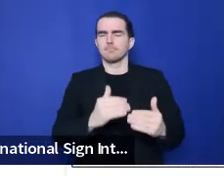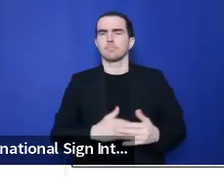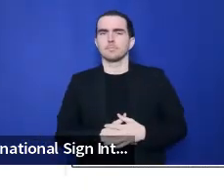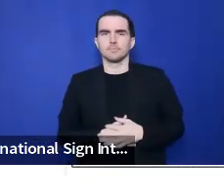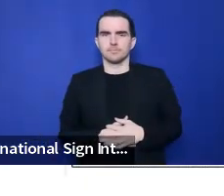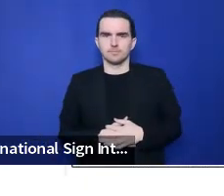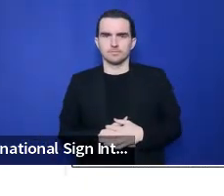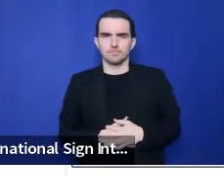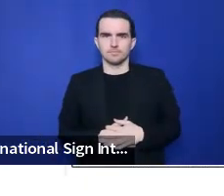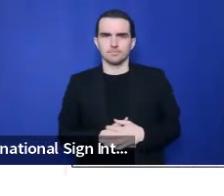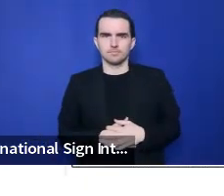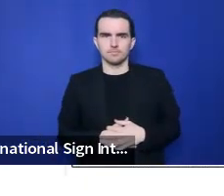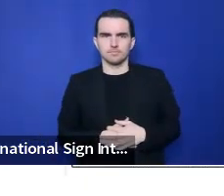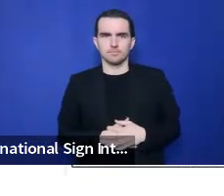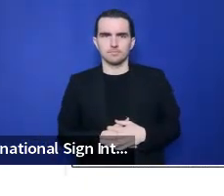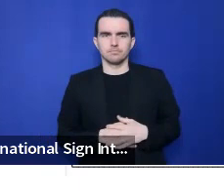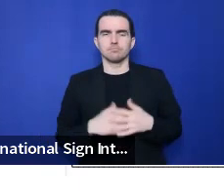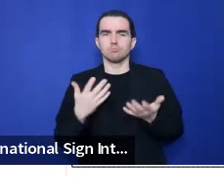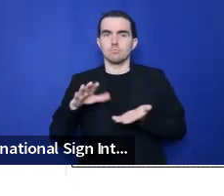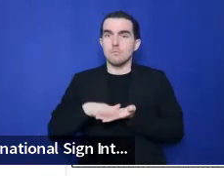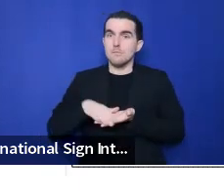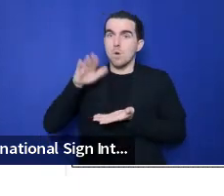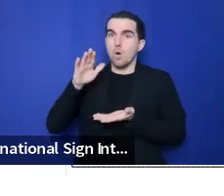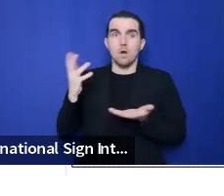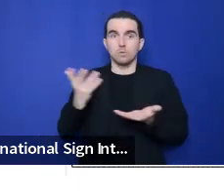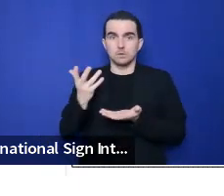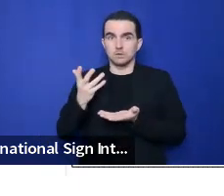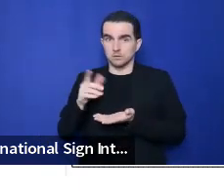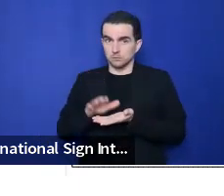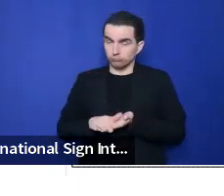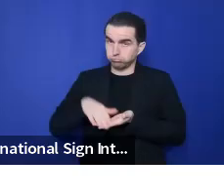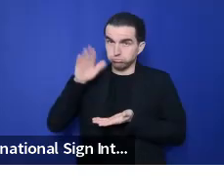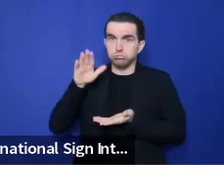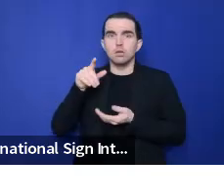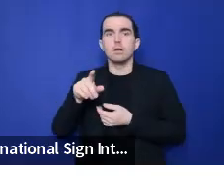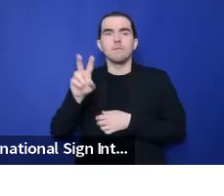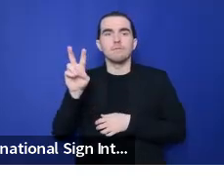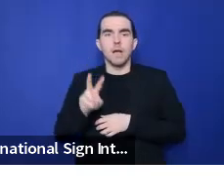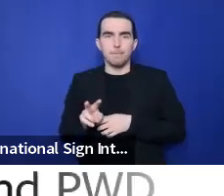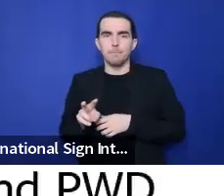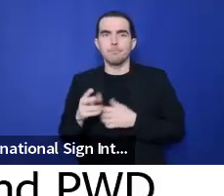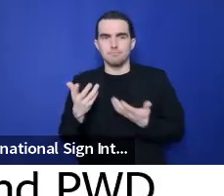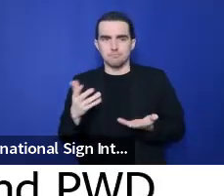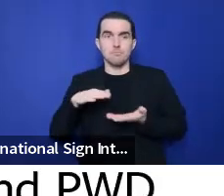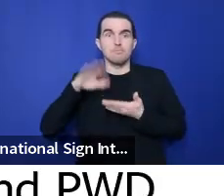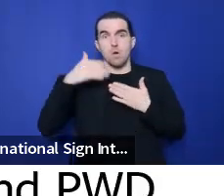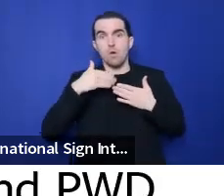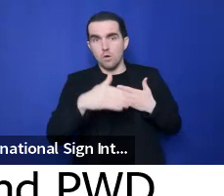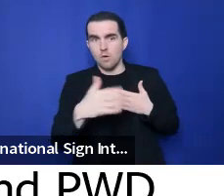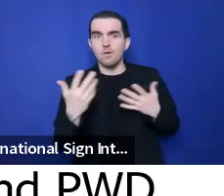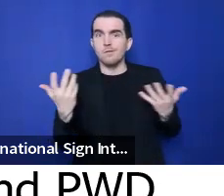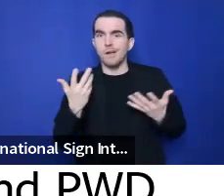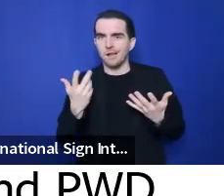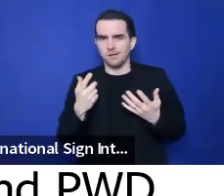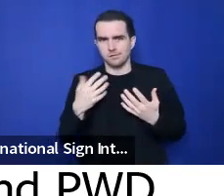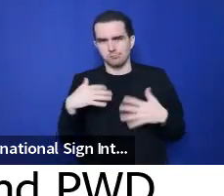the first prize in the Healthy Aging Prize by the government of Japan. So that brings me to the